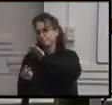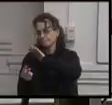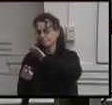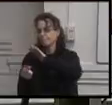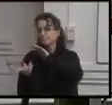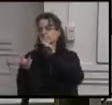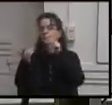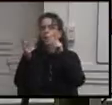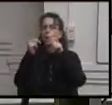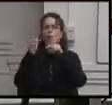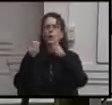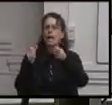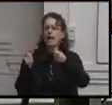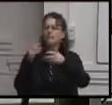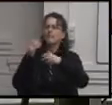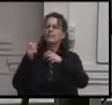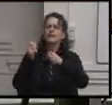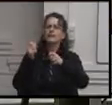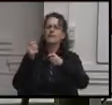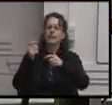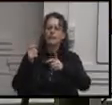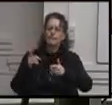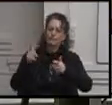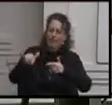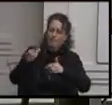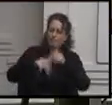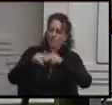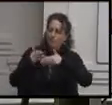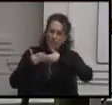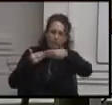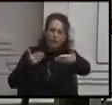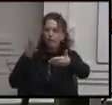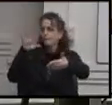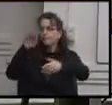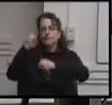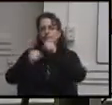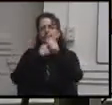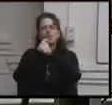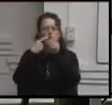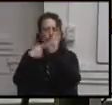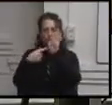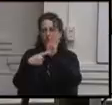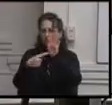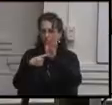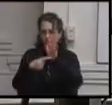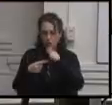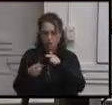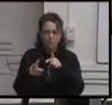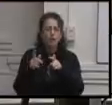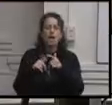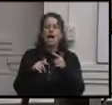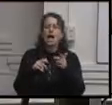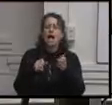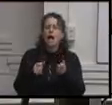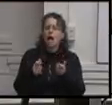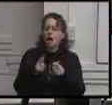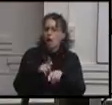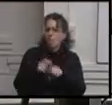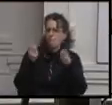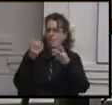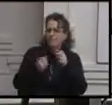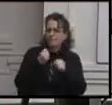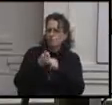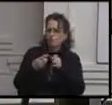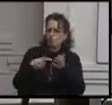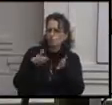back what the cost is and the associated bond payments with the project, but also operating expense